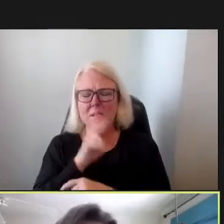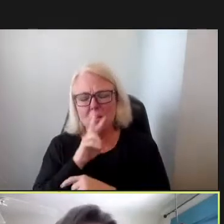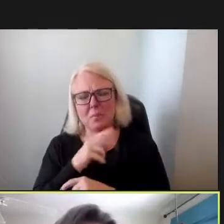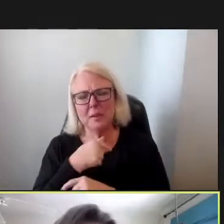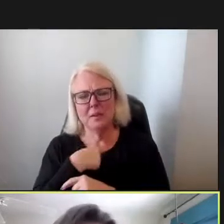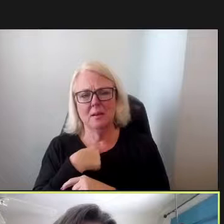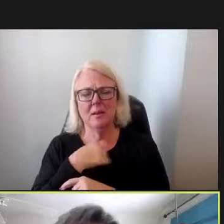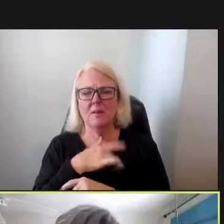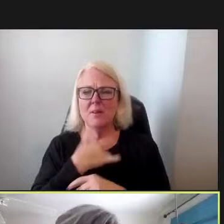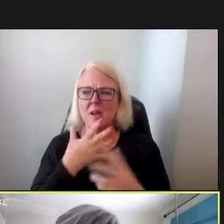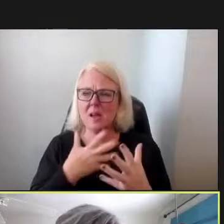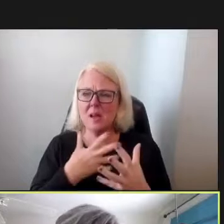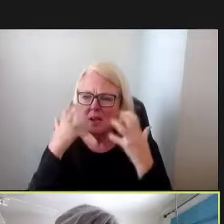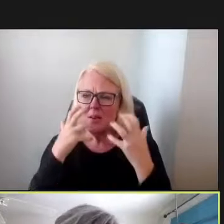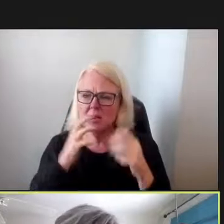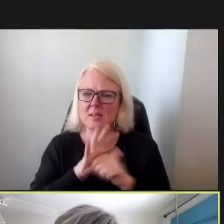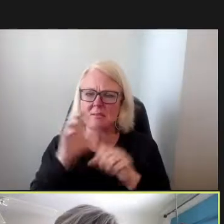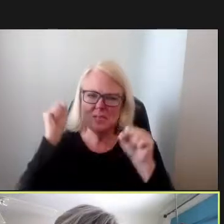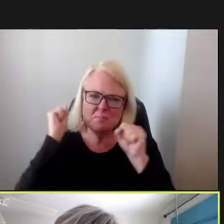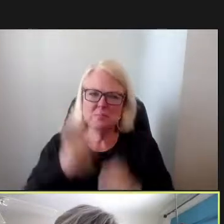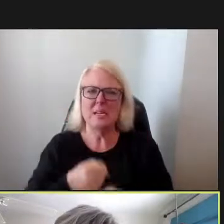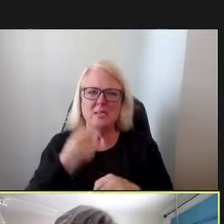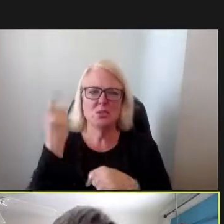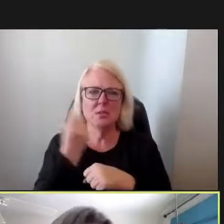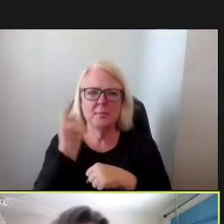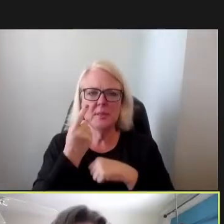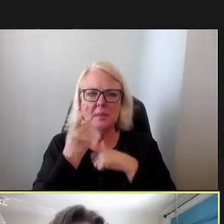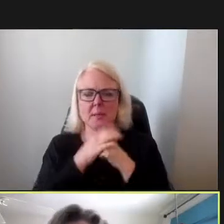I felt angry enough to smash something."